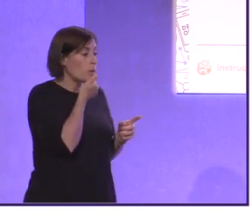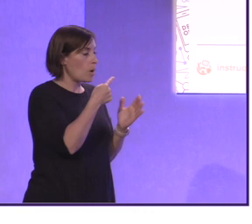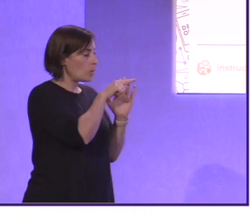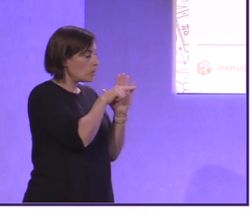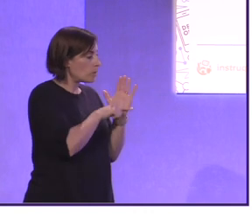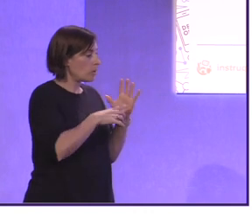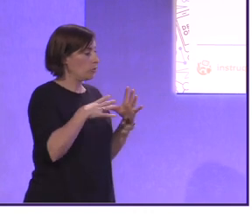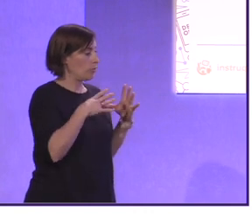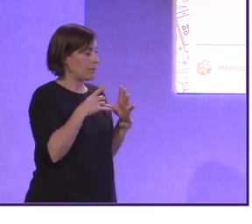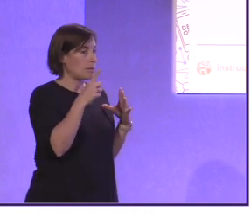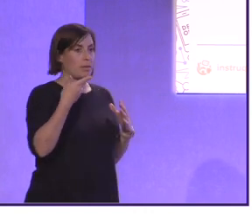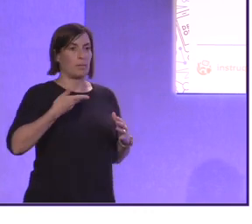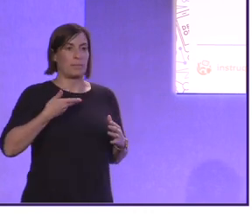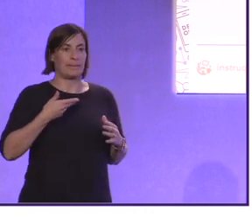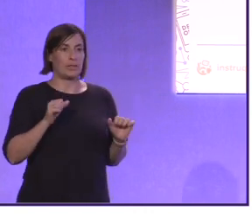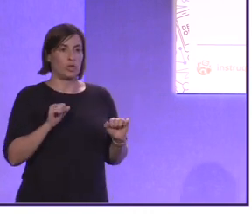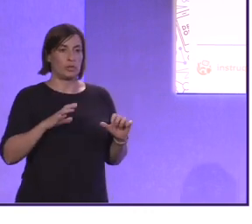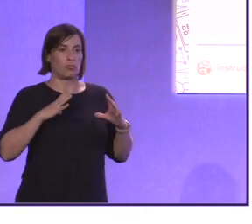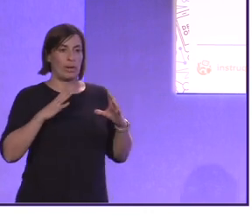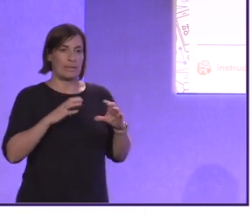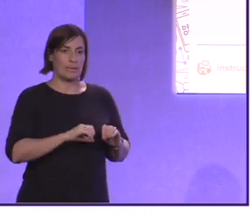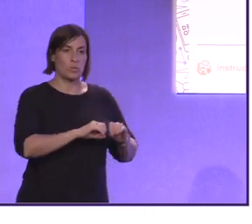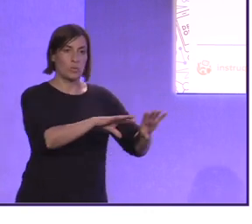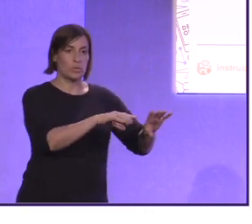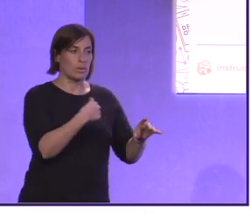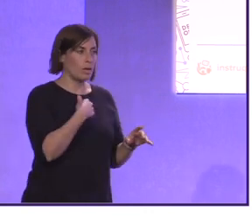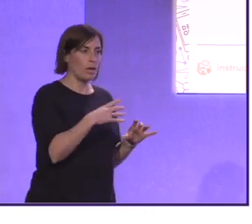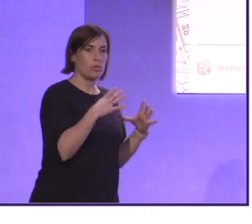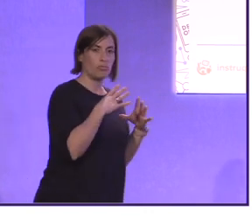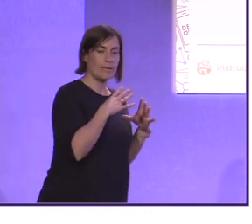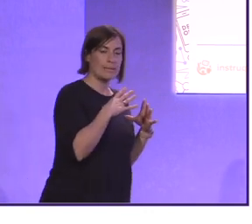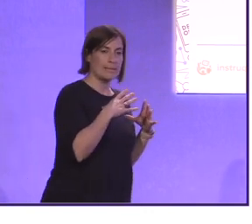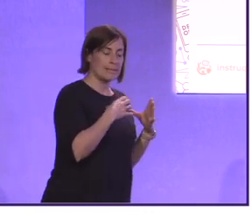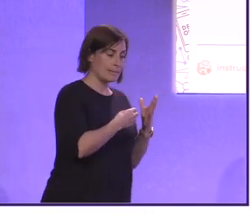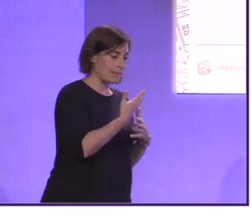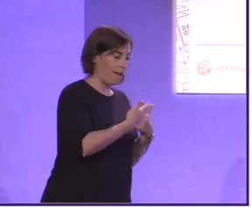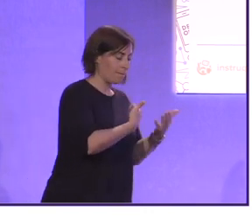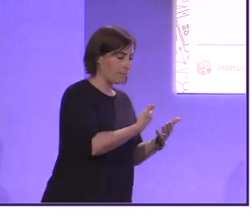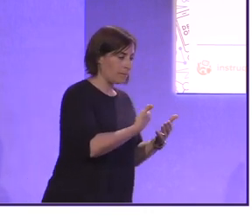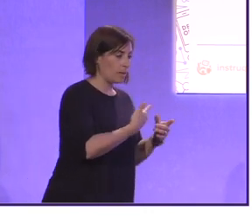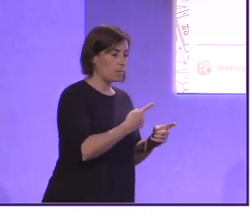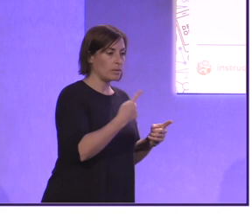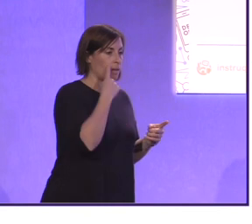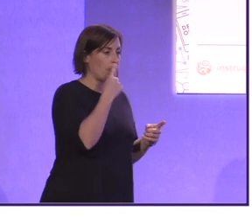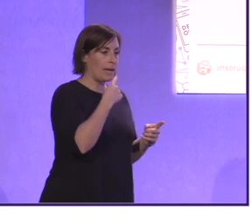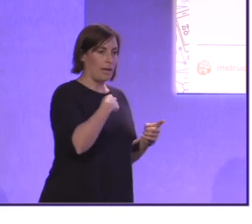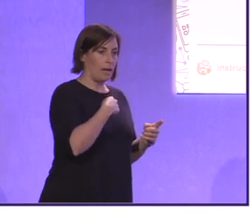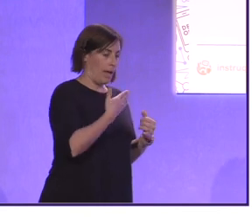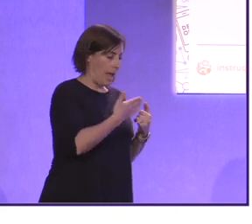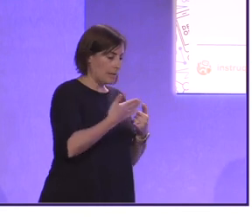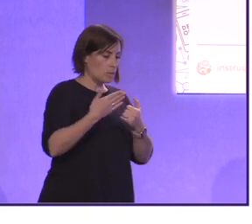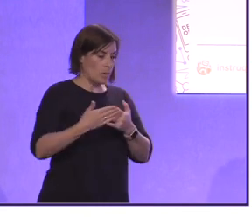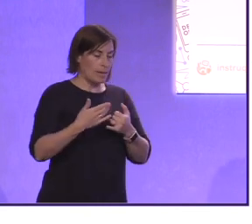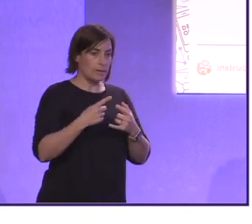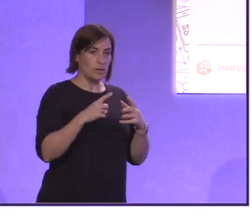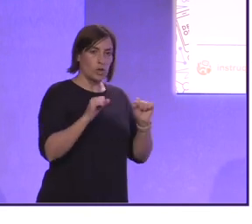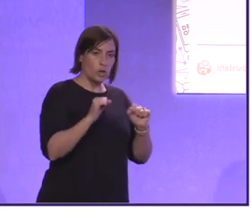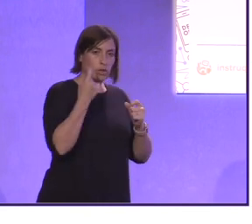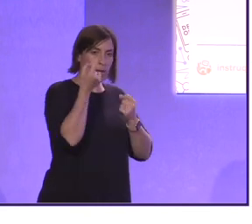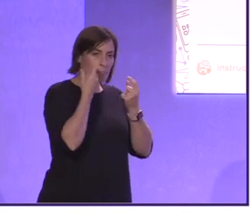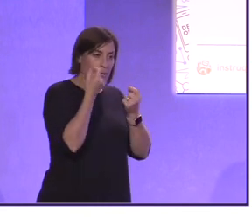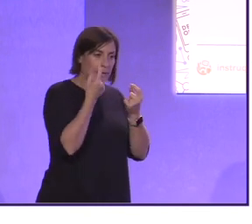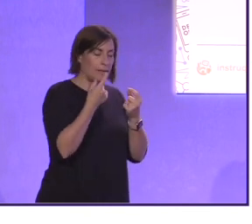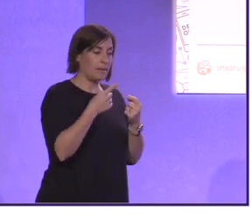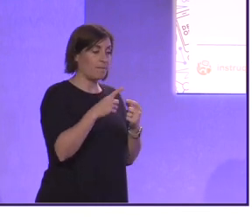isn't ready for us to ship that code. It's frustrating for everybody. And that precisely is because we're not thinking end to end. And we have another example from a client